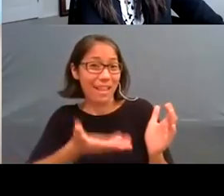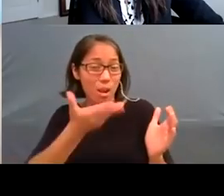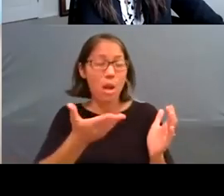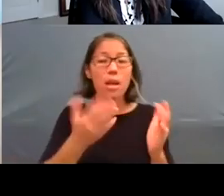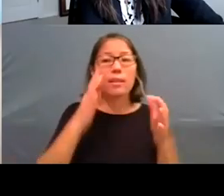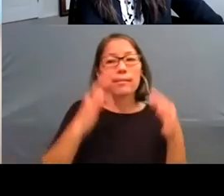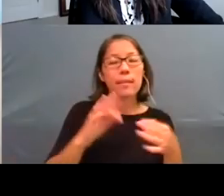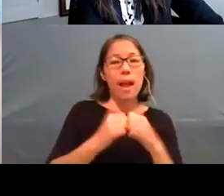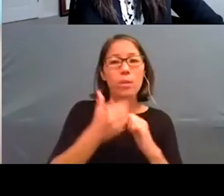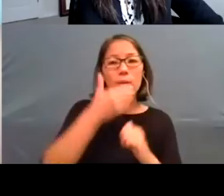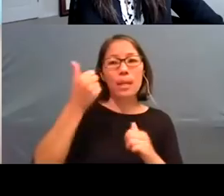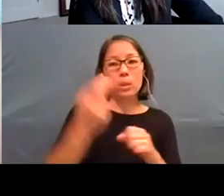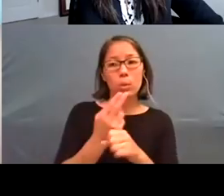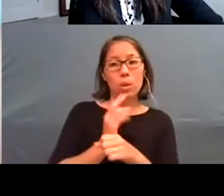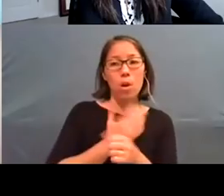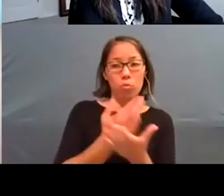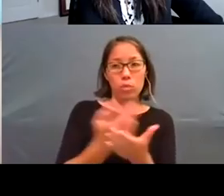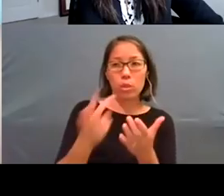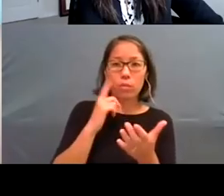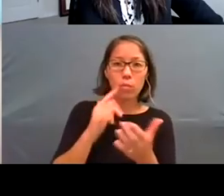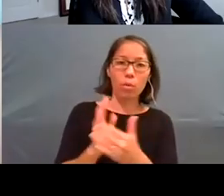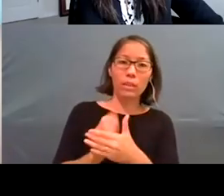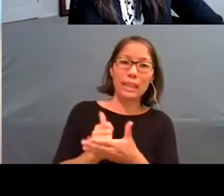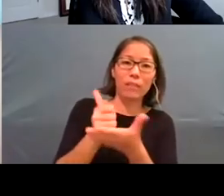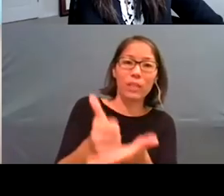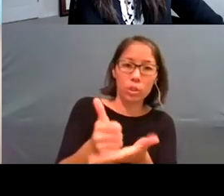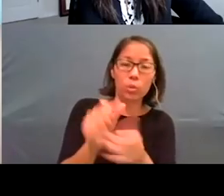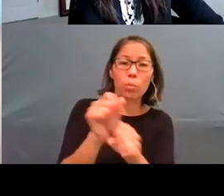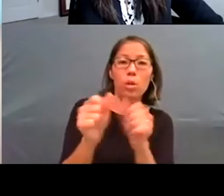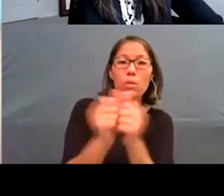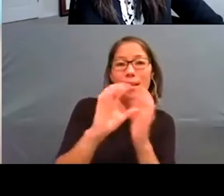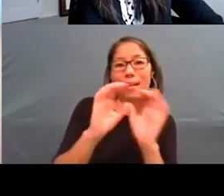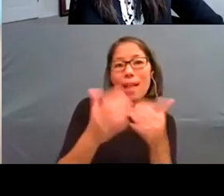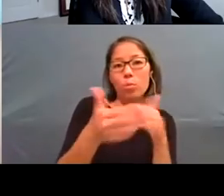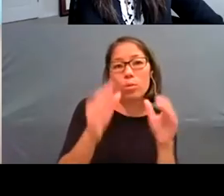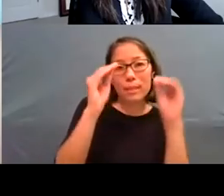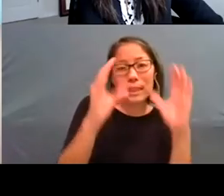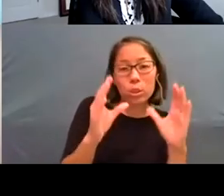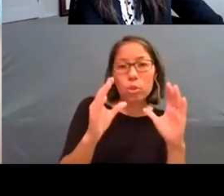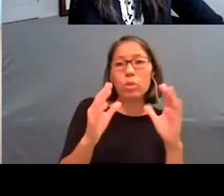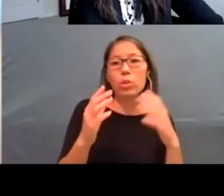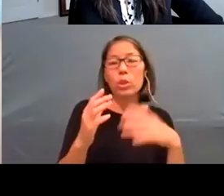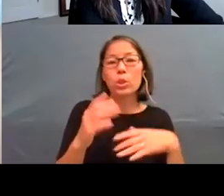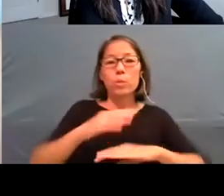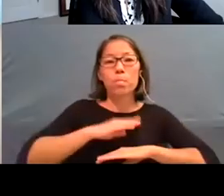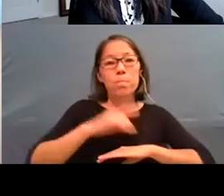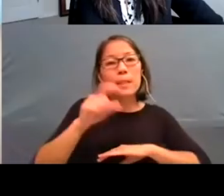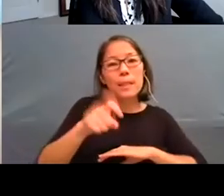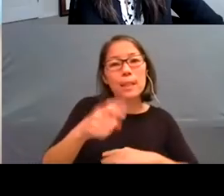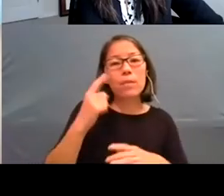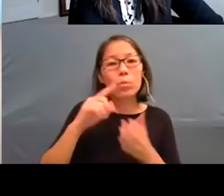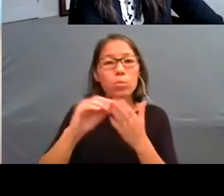utilize our resources of interventionists, of working with our classroom teachers and parents to better meet those needs of students who we can